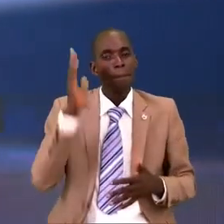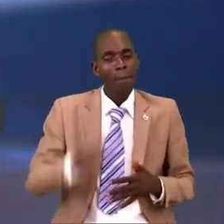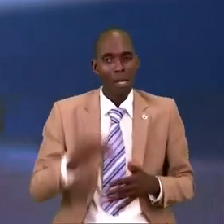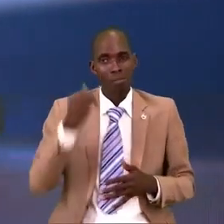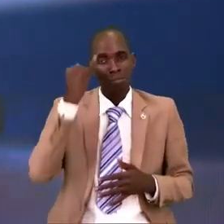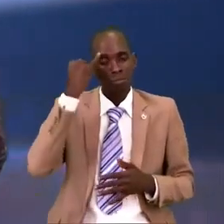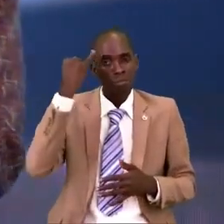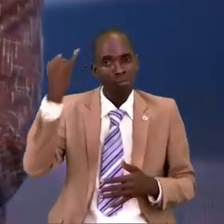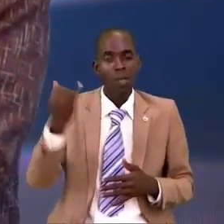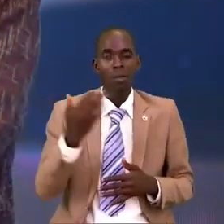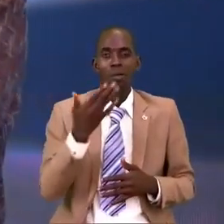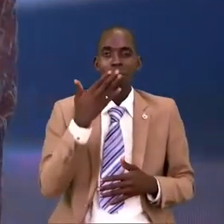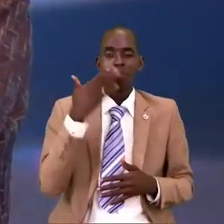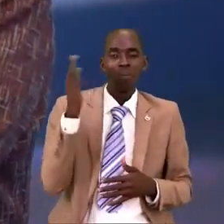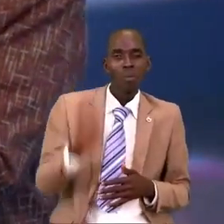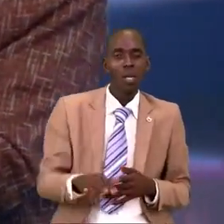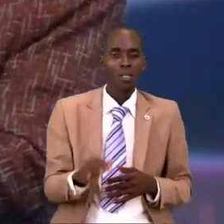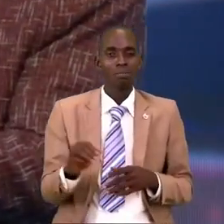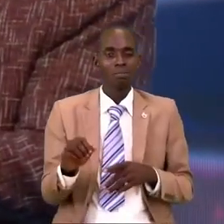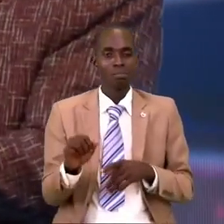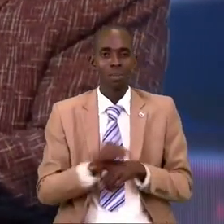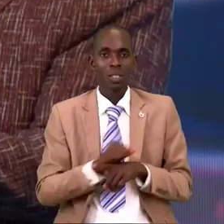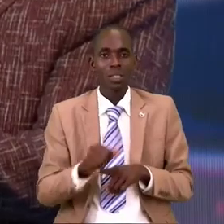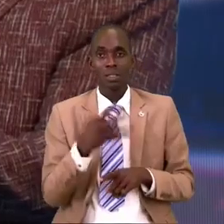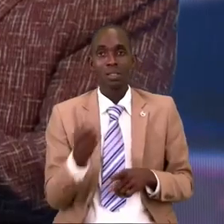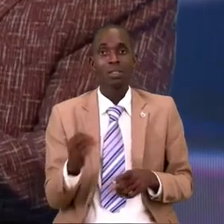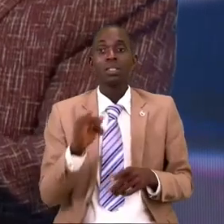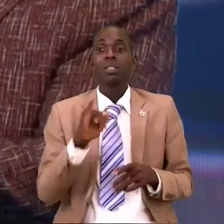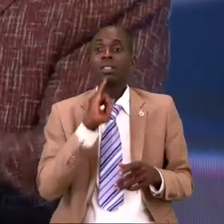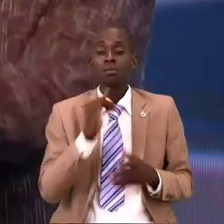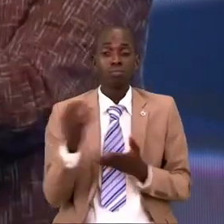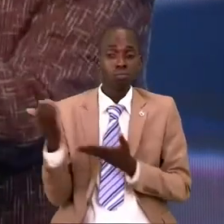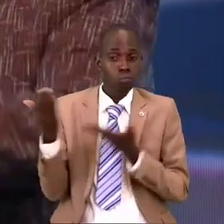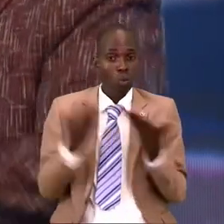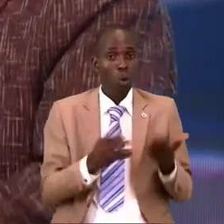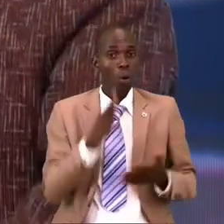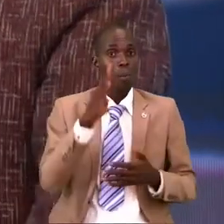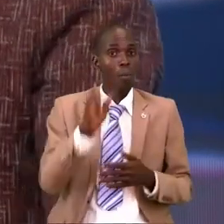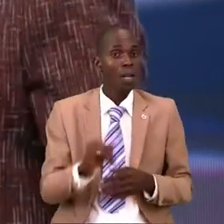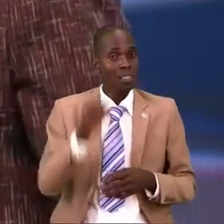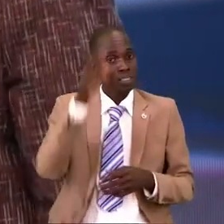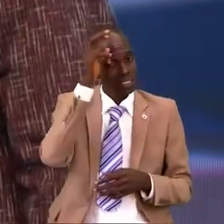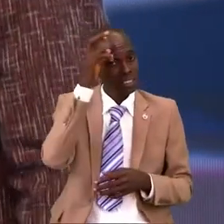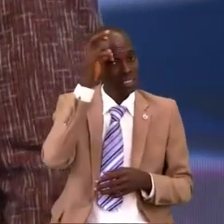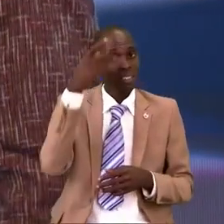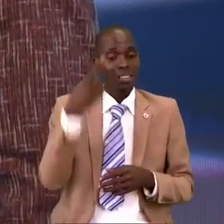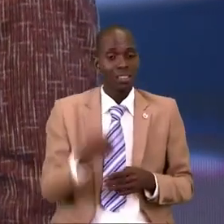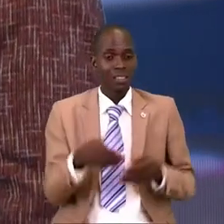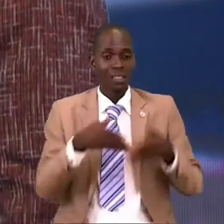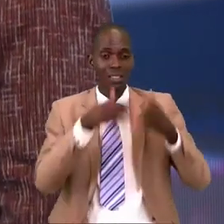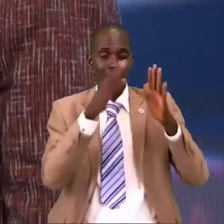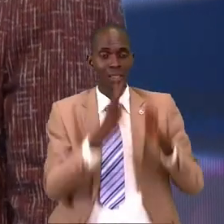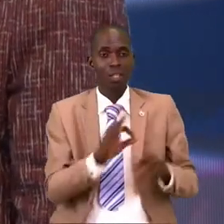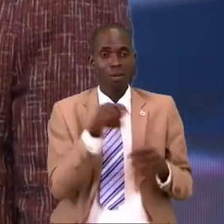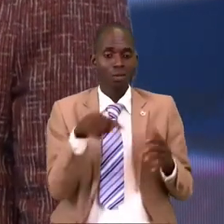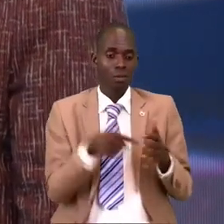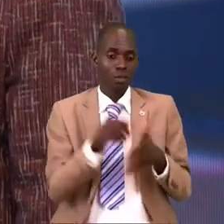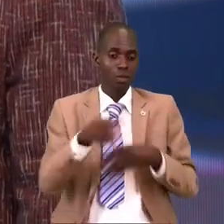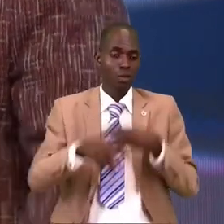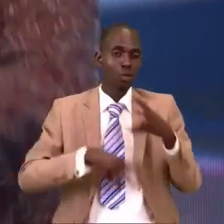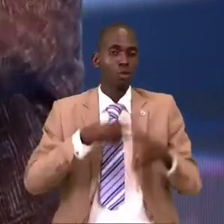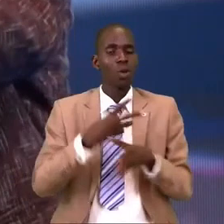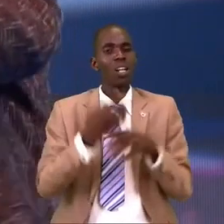And now you have come away from under the authority of Satan, and you come under the authority of